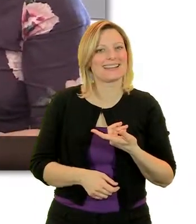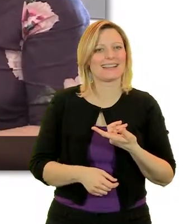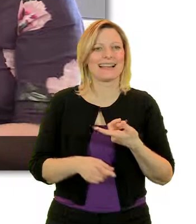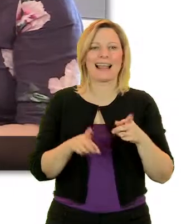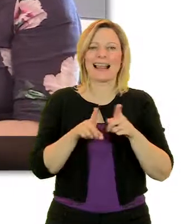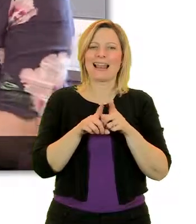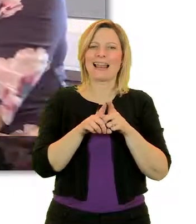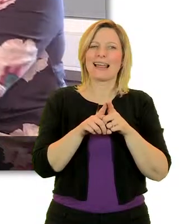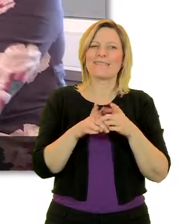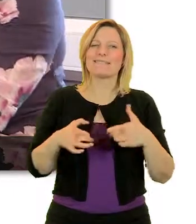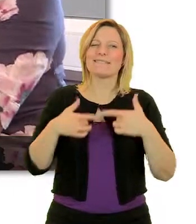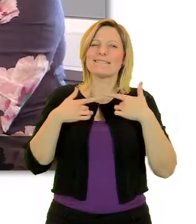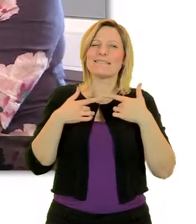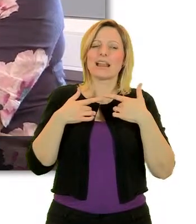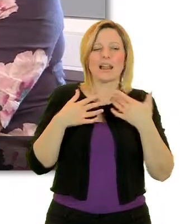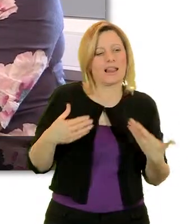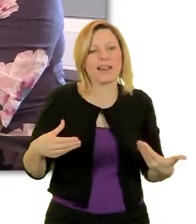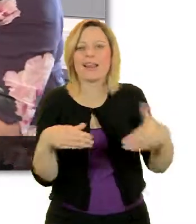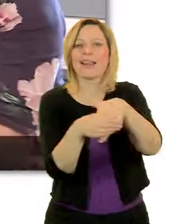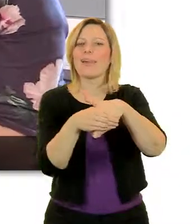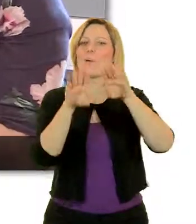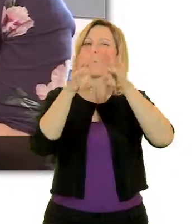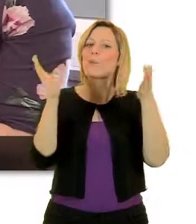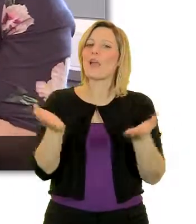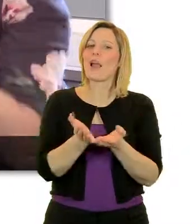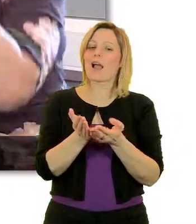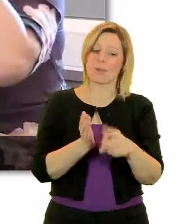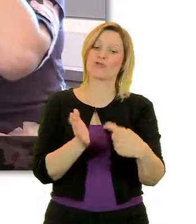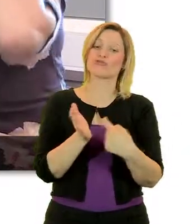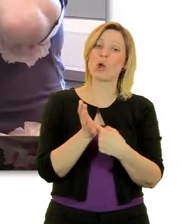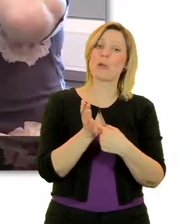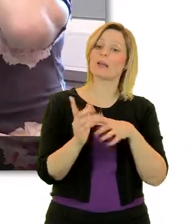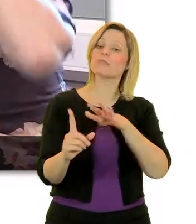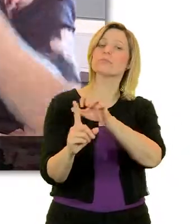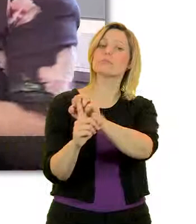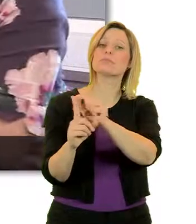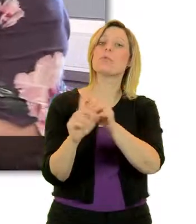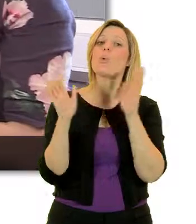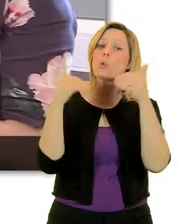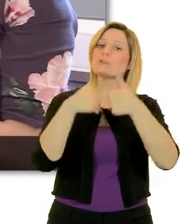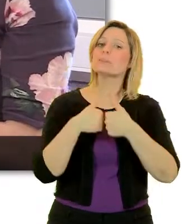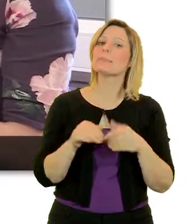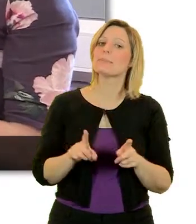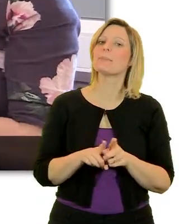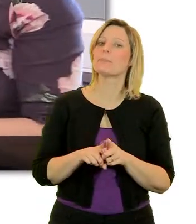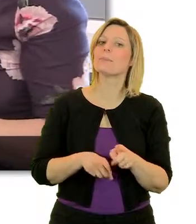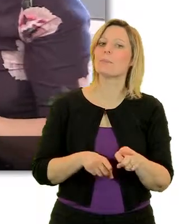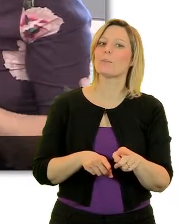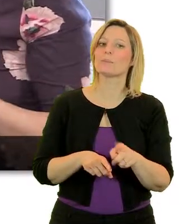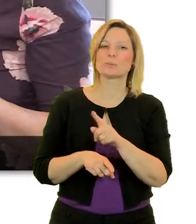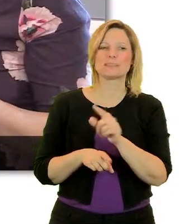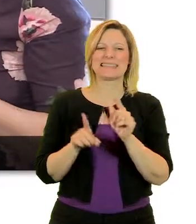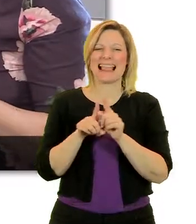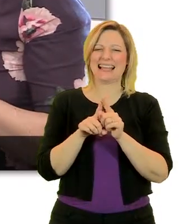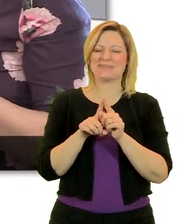he was just more part of the world. Rowan's also been diagnosed with autism as well, so he were kind of in